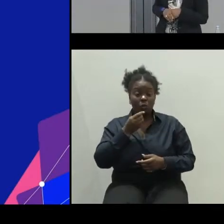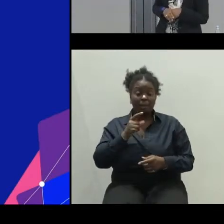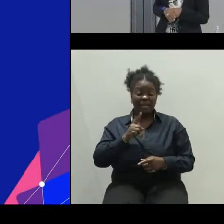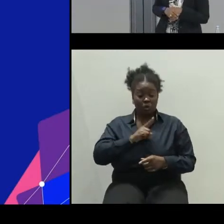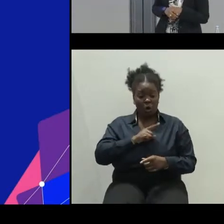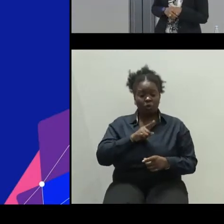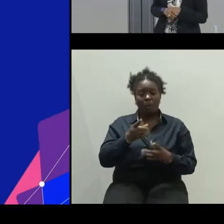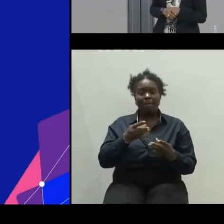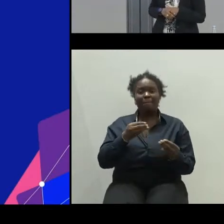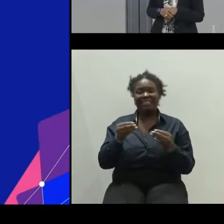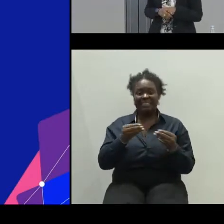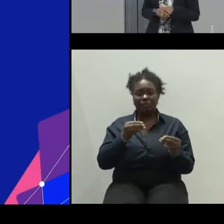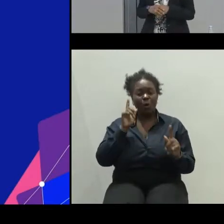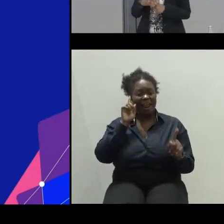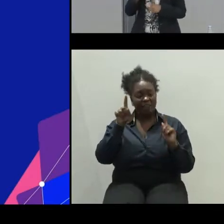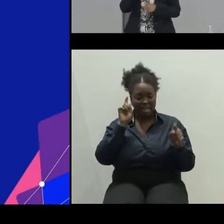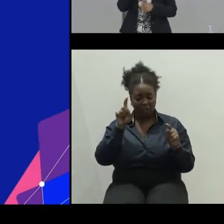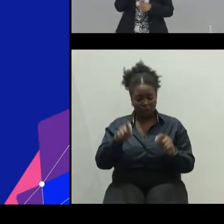innovations.